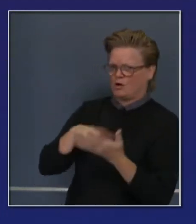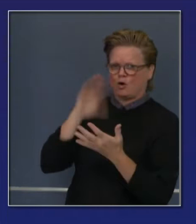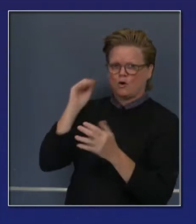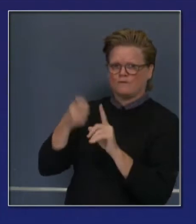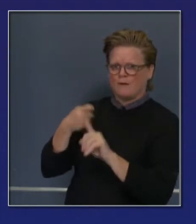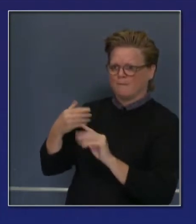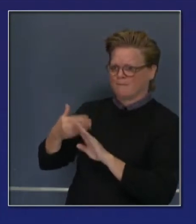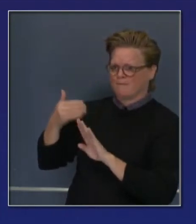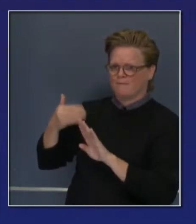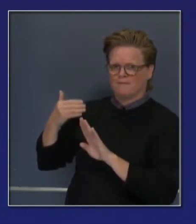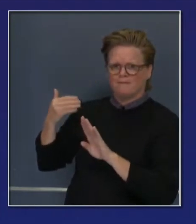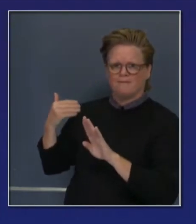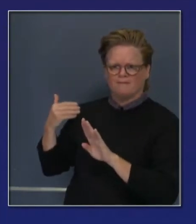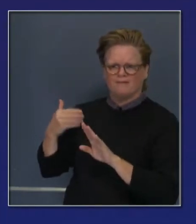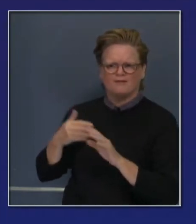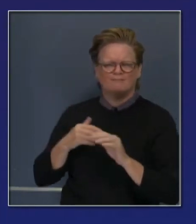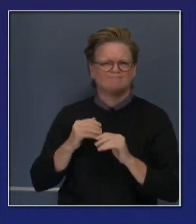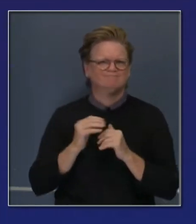With that, Dr. Galley.